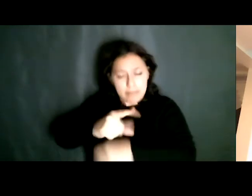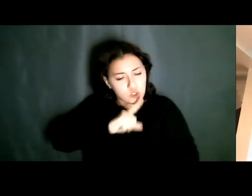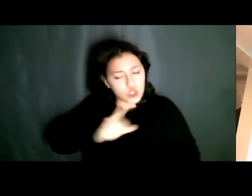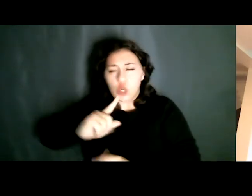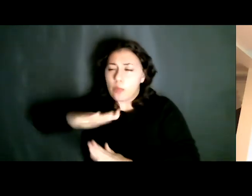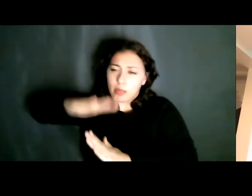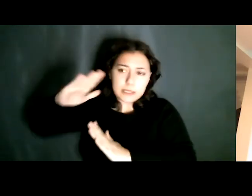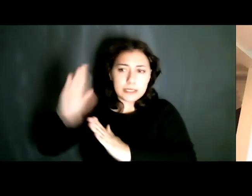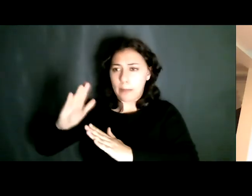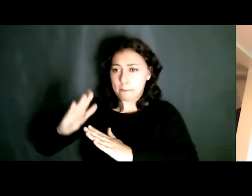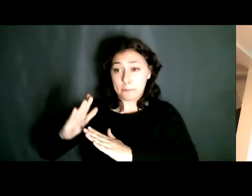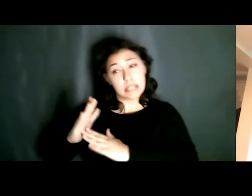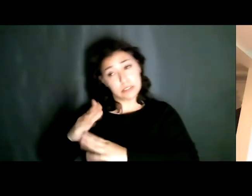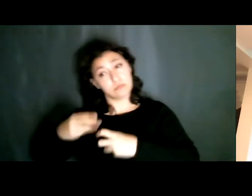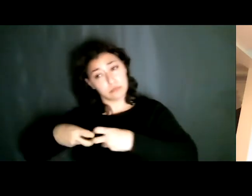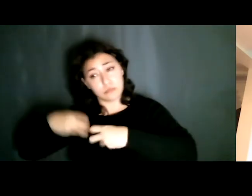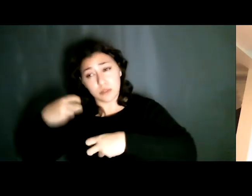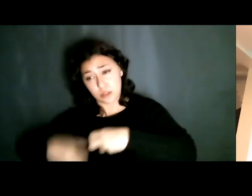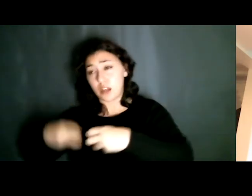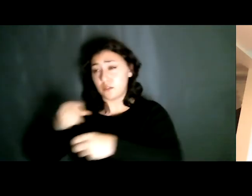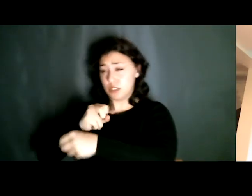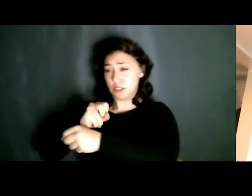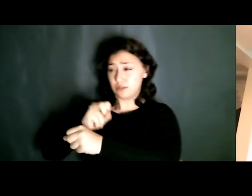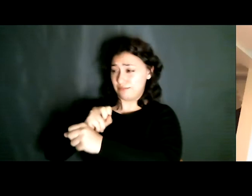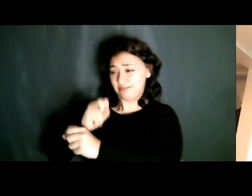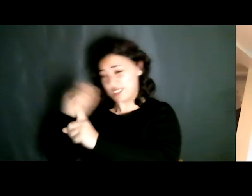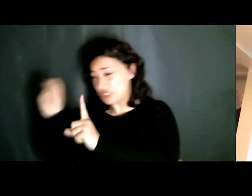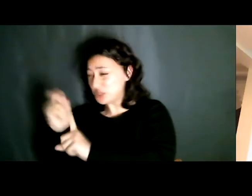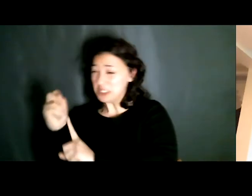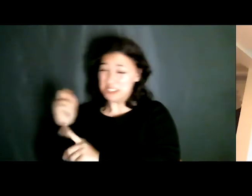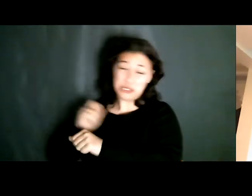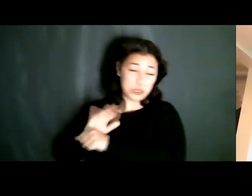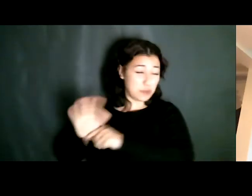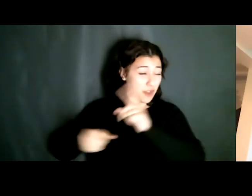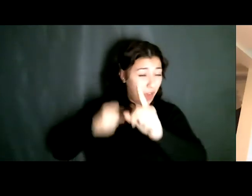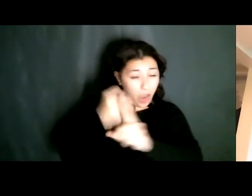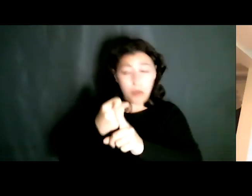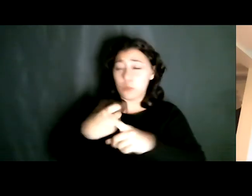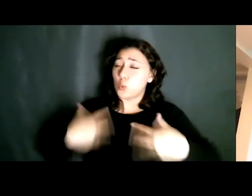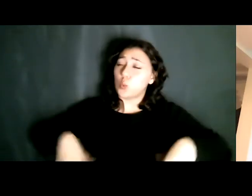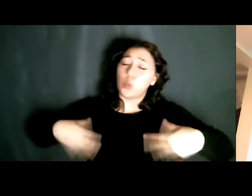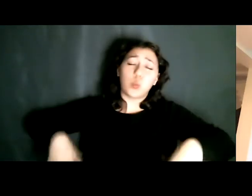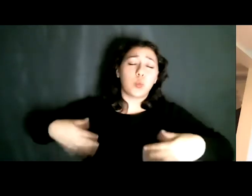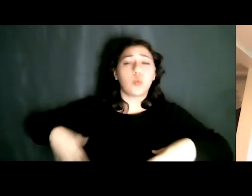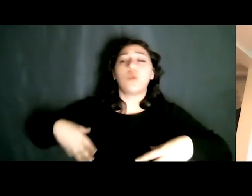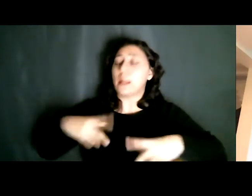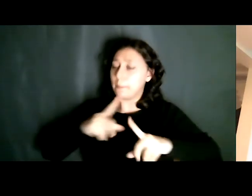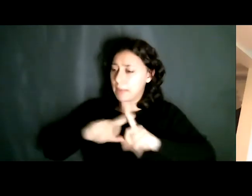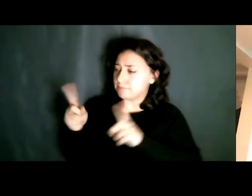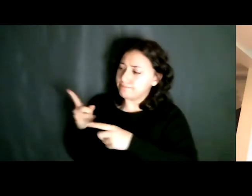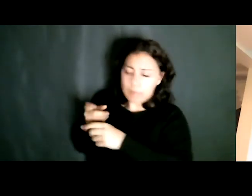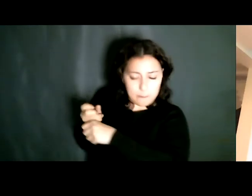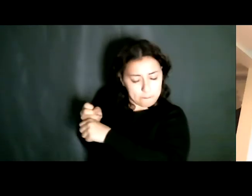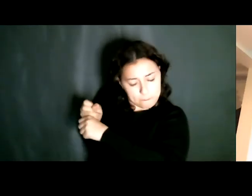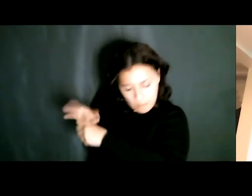could under such difficult circumstances to reach our students and to give them a world-class educational experience.